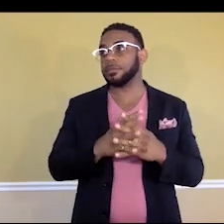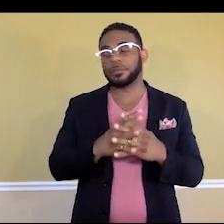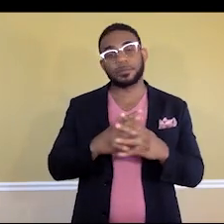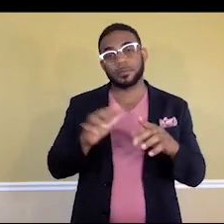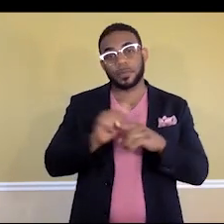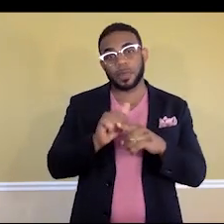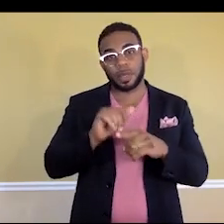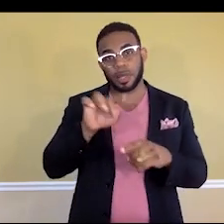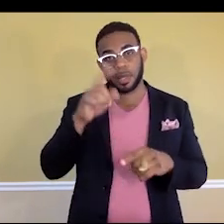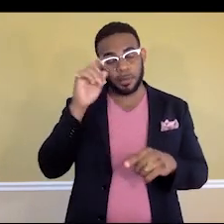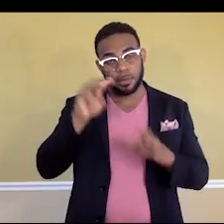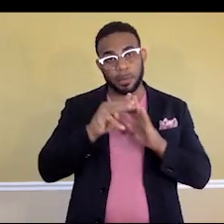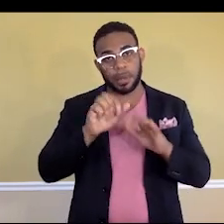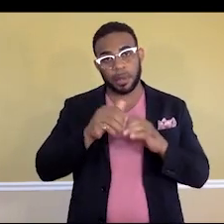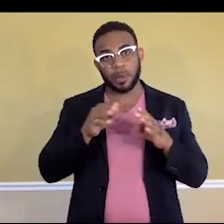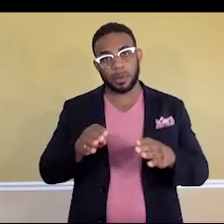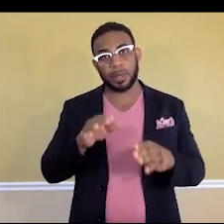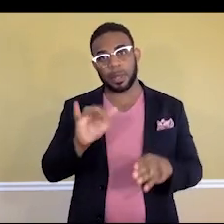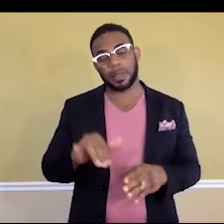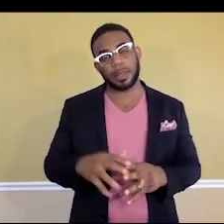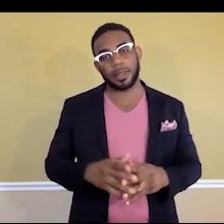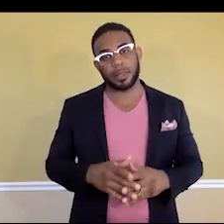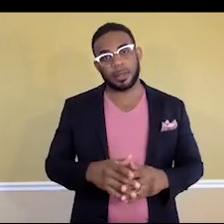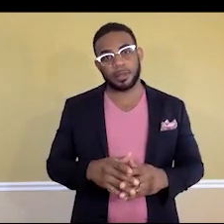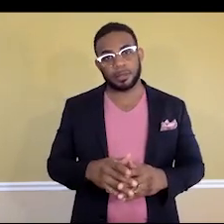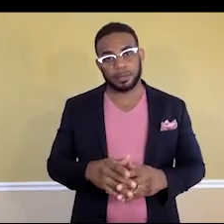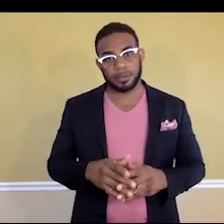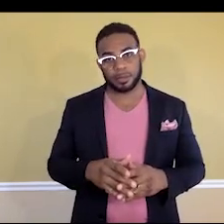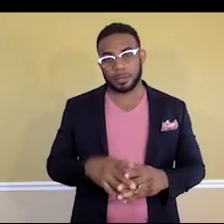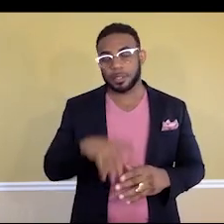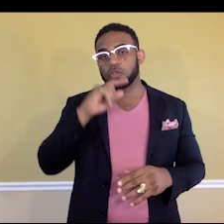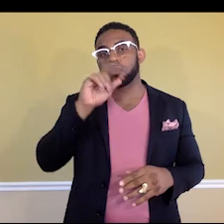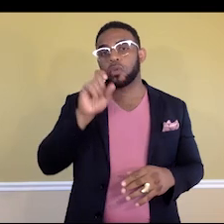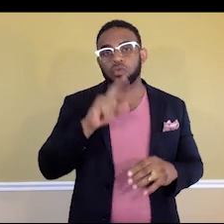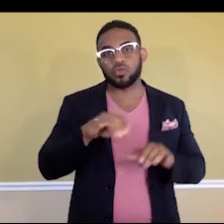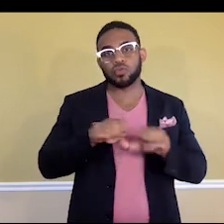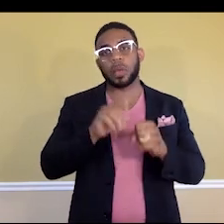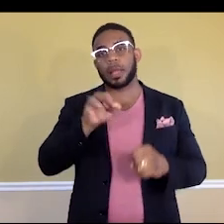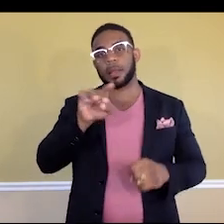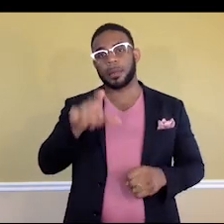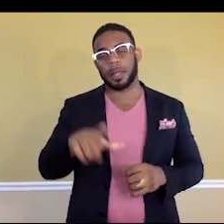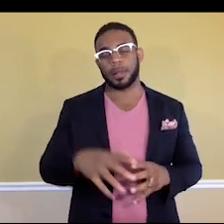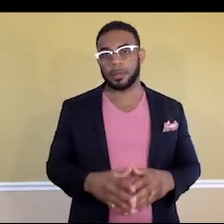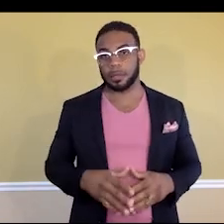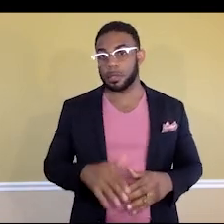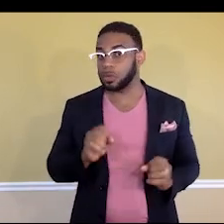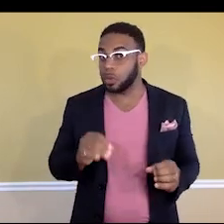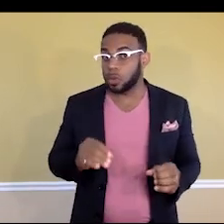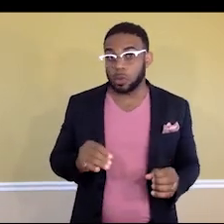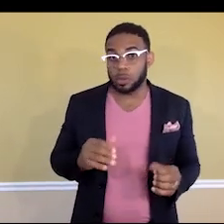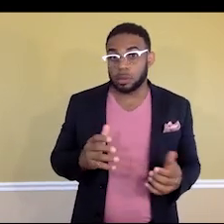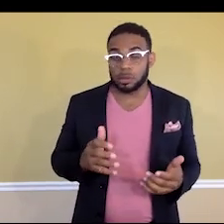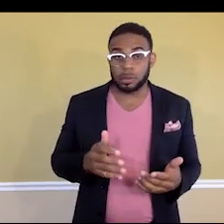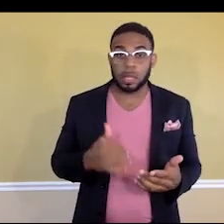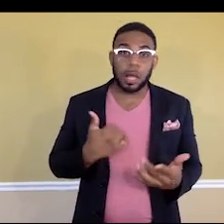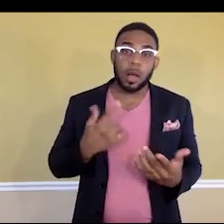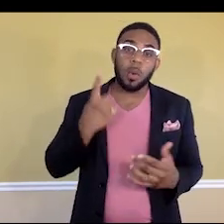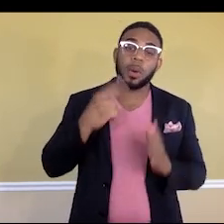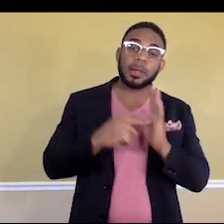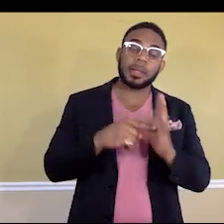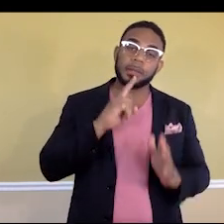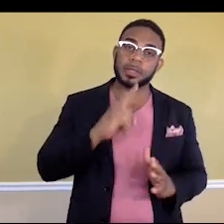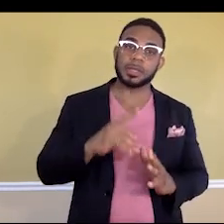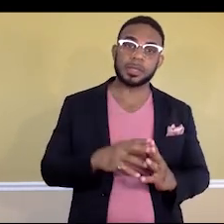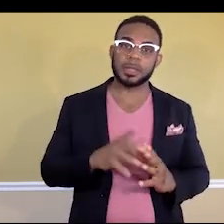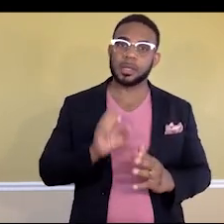training data for models in a way that is supposed to break the model. So one example